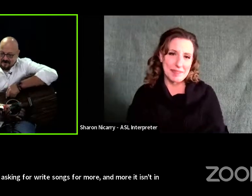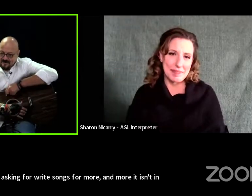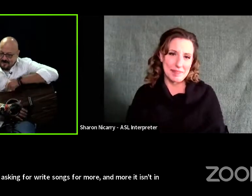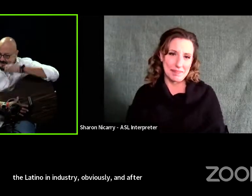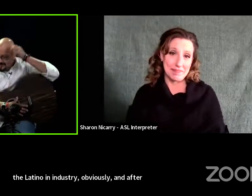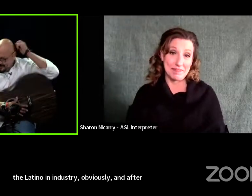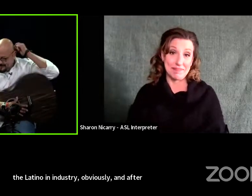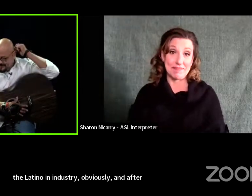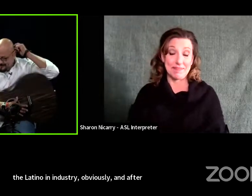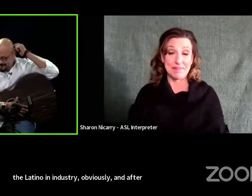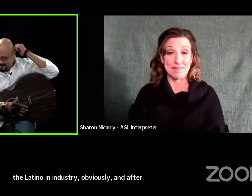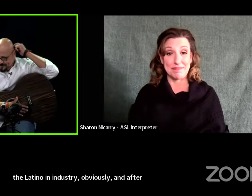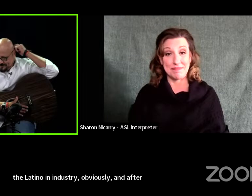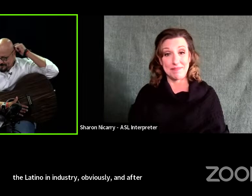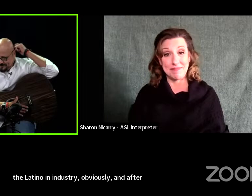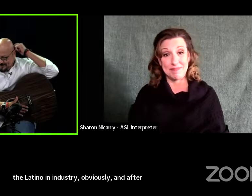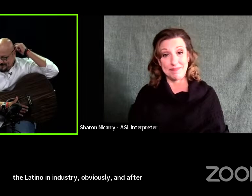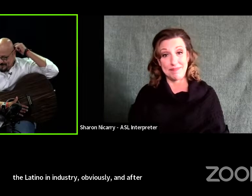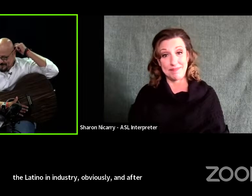After that,